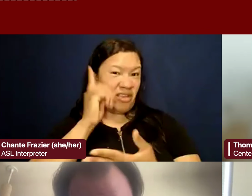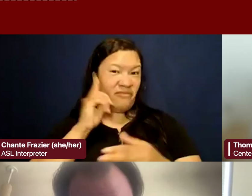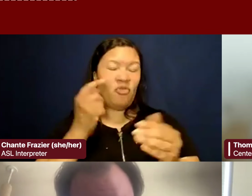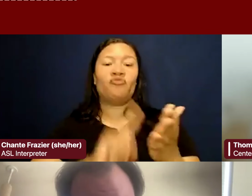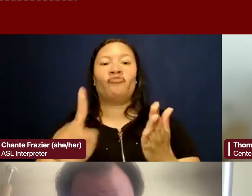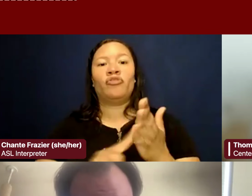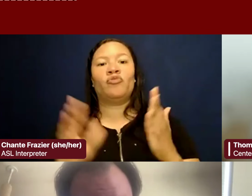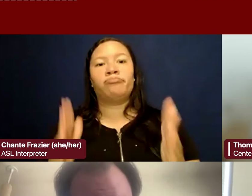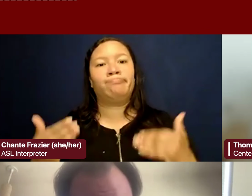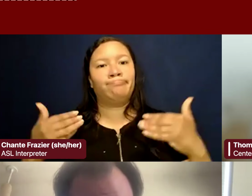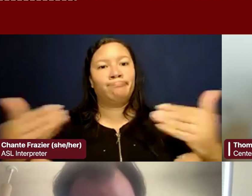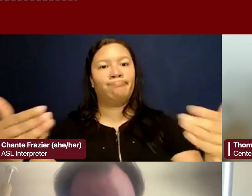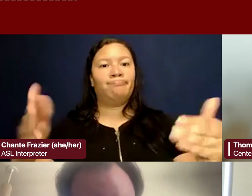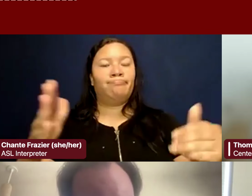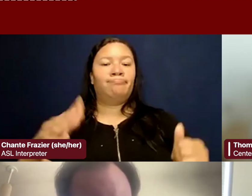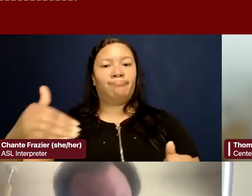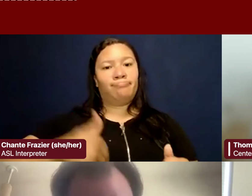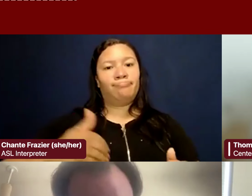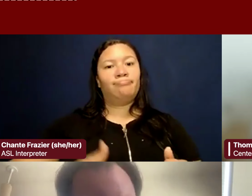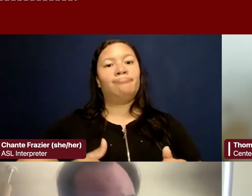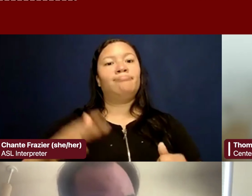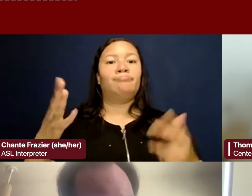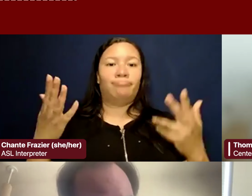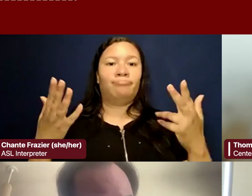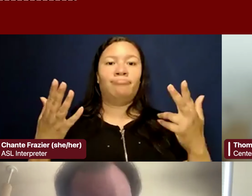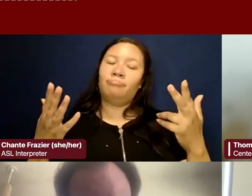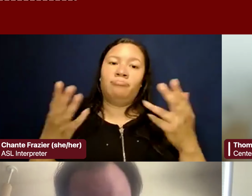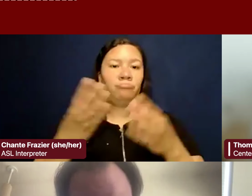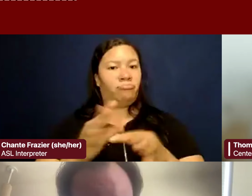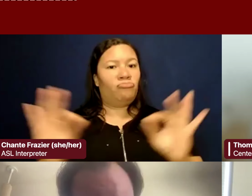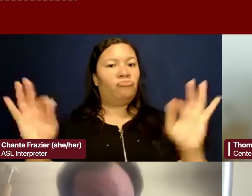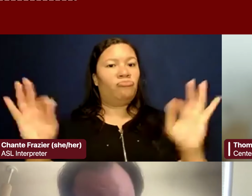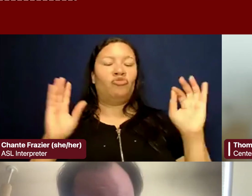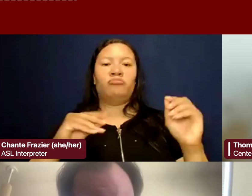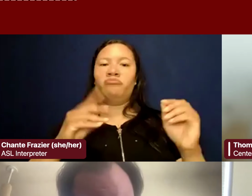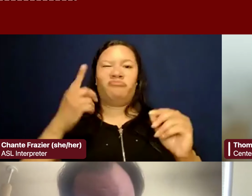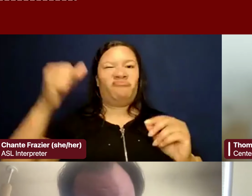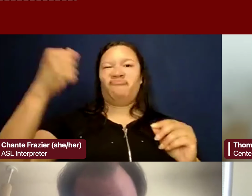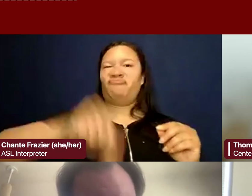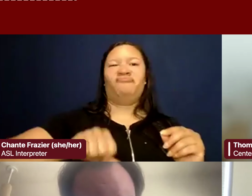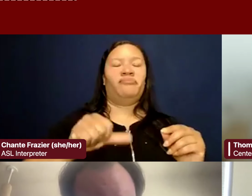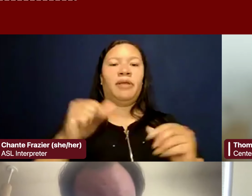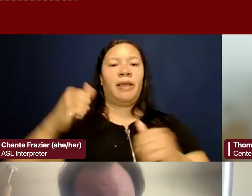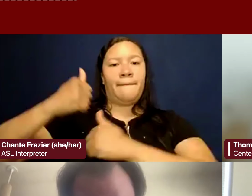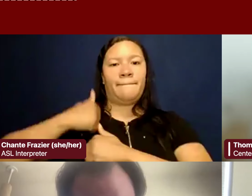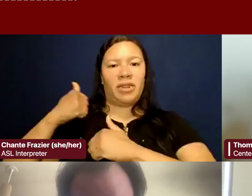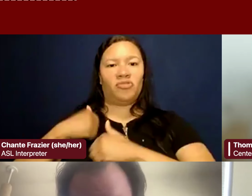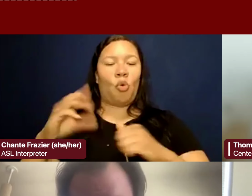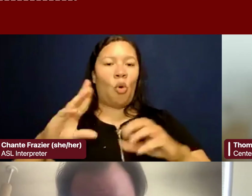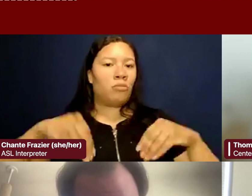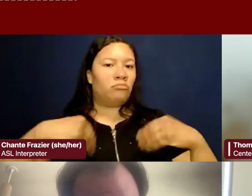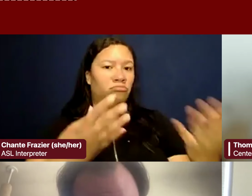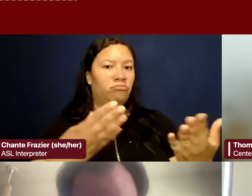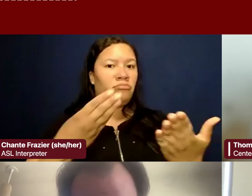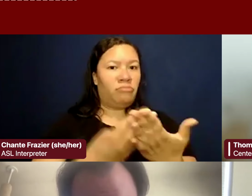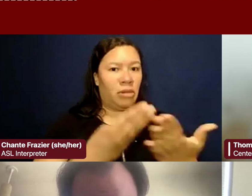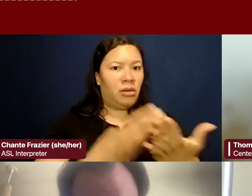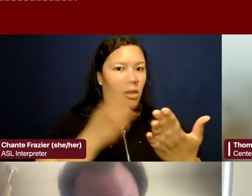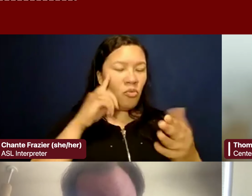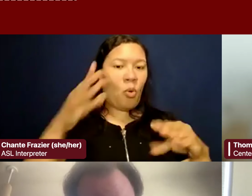exercise their freedom of conscience to refuse military or funding that enables the